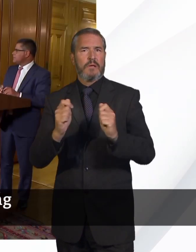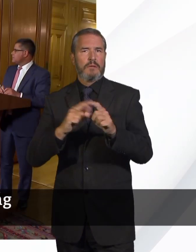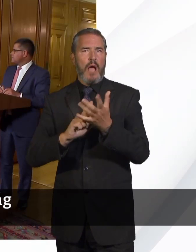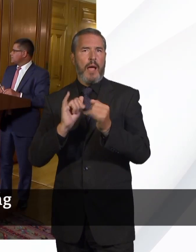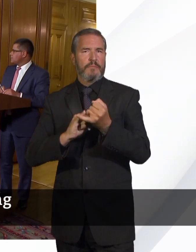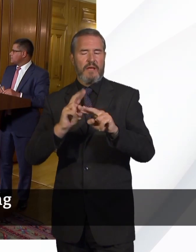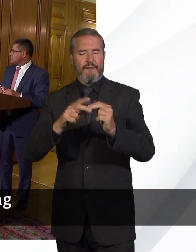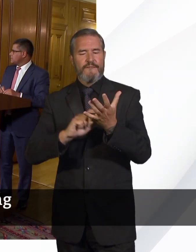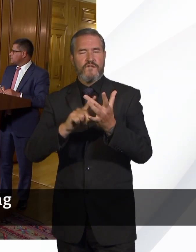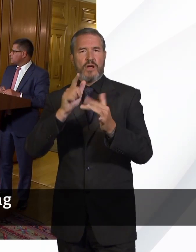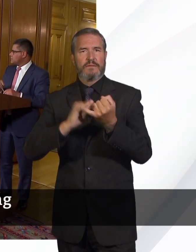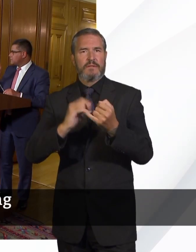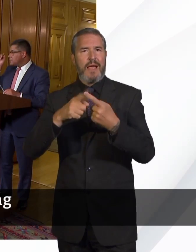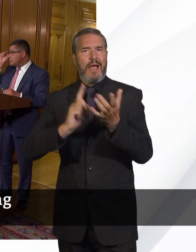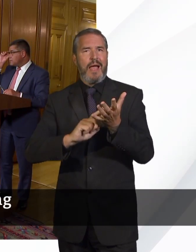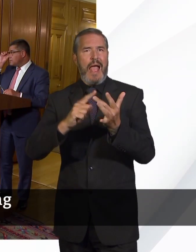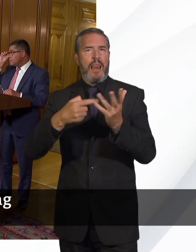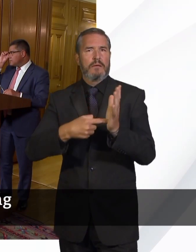Francis.